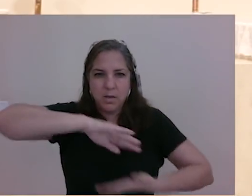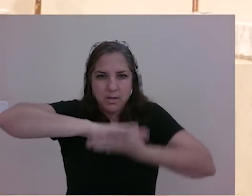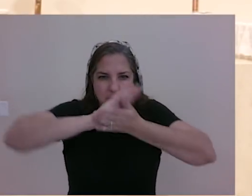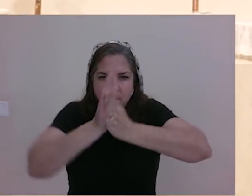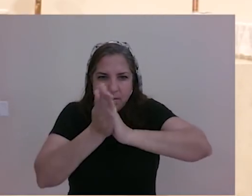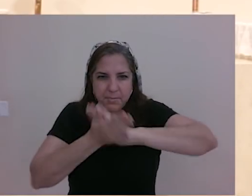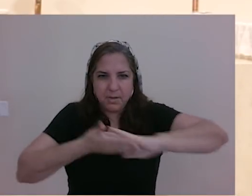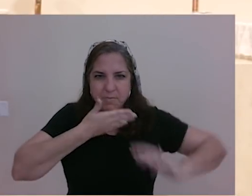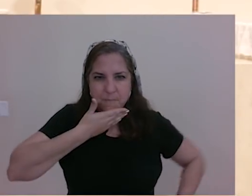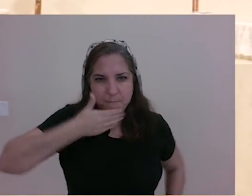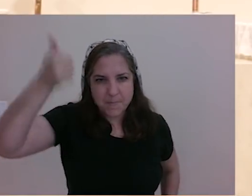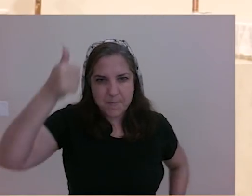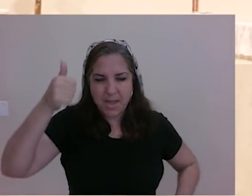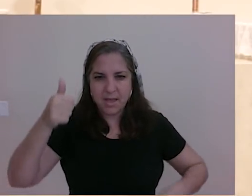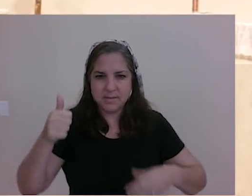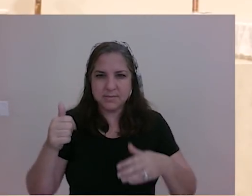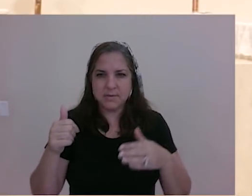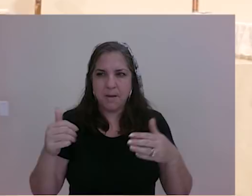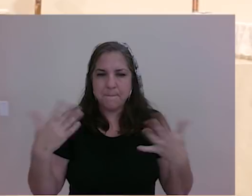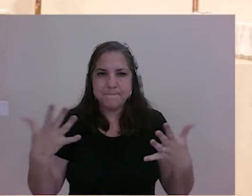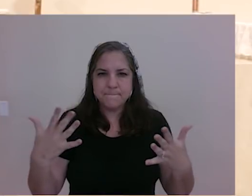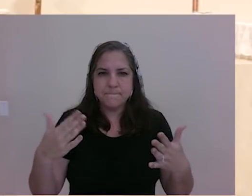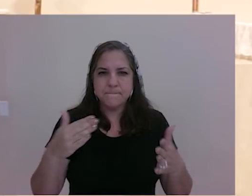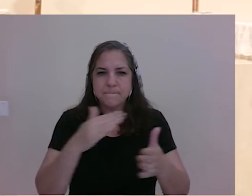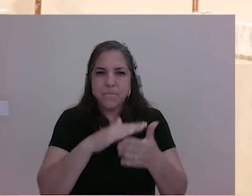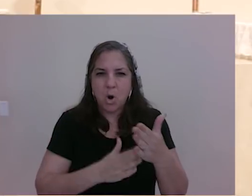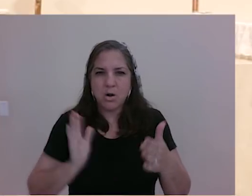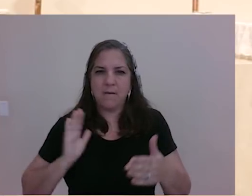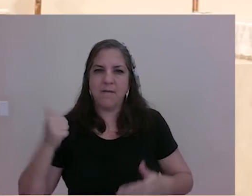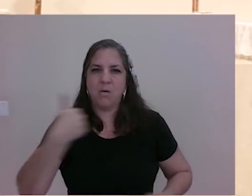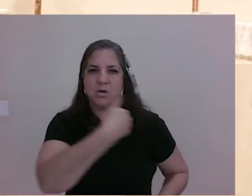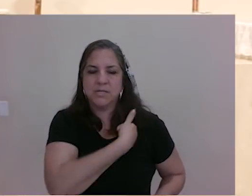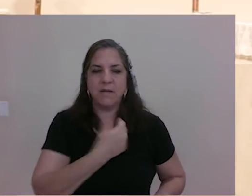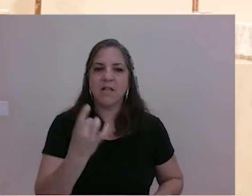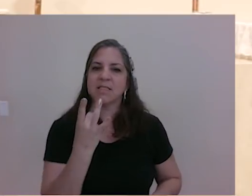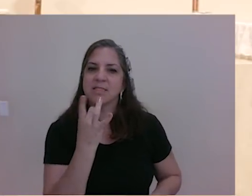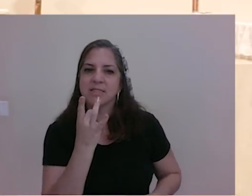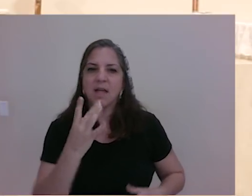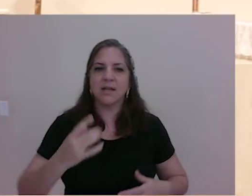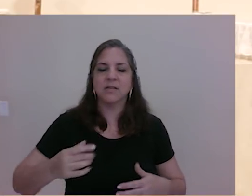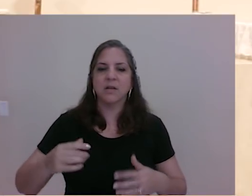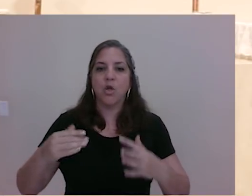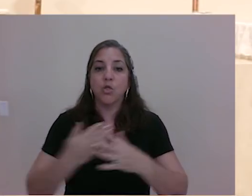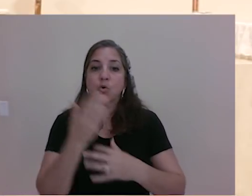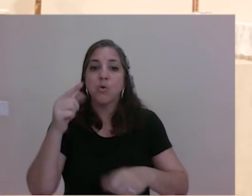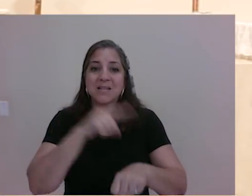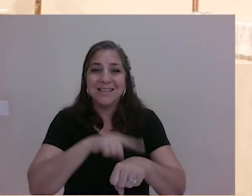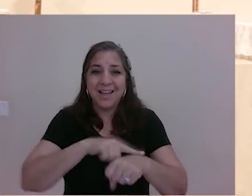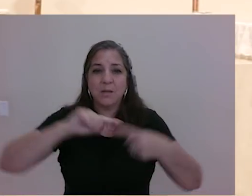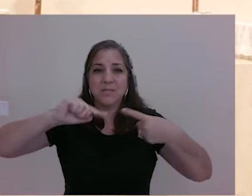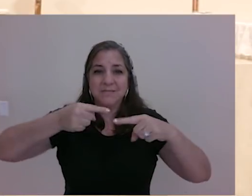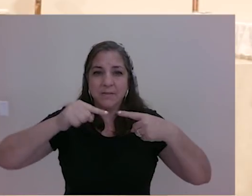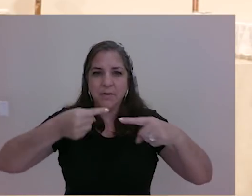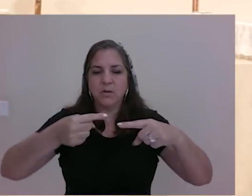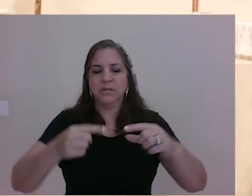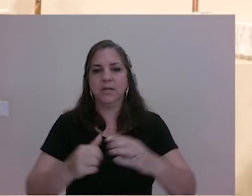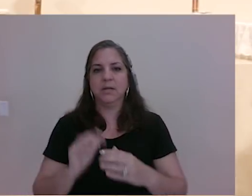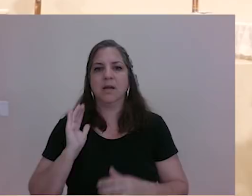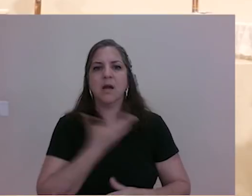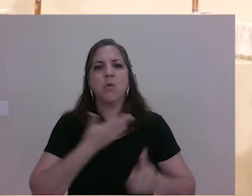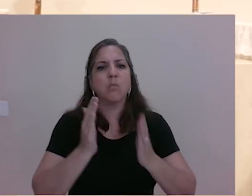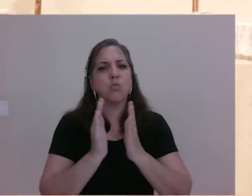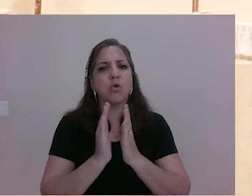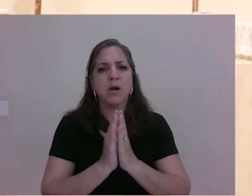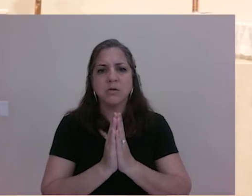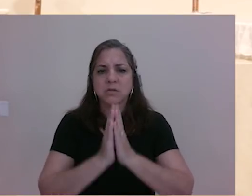best version of ourselves, people of hope and light and goodness in a time of trial and difficulty. Our prayers go out to